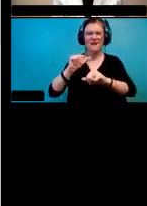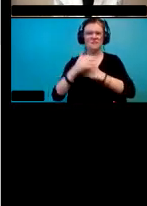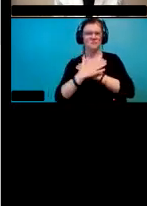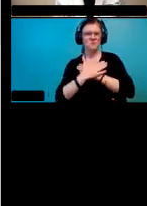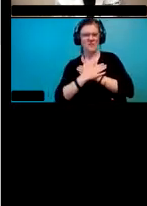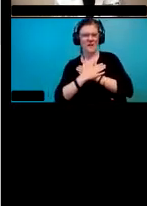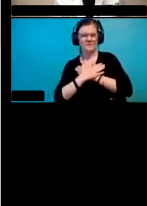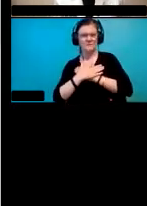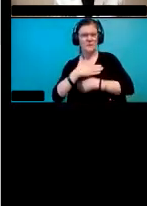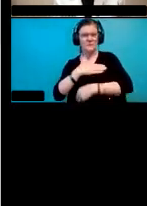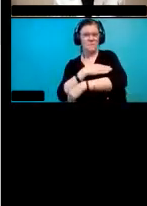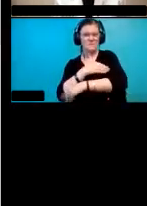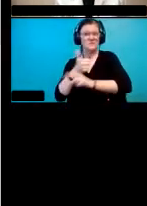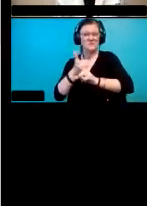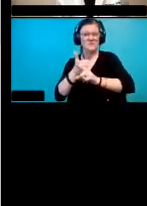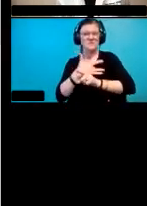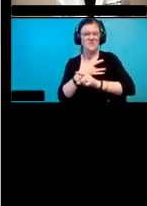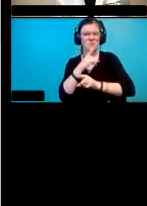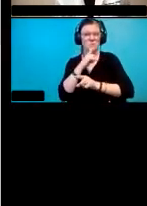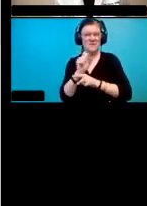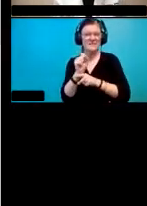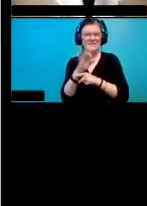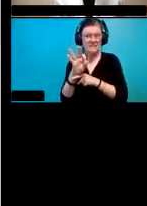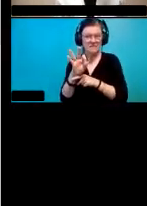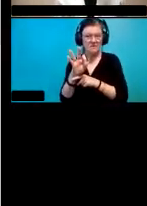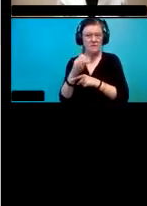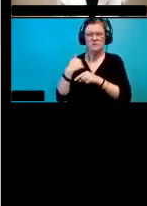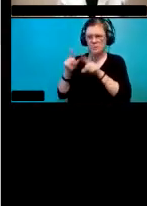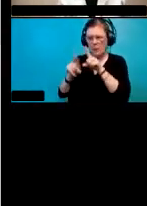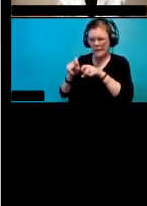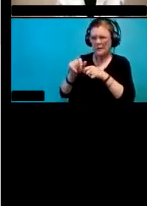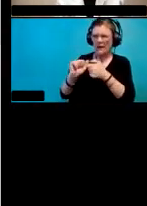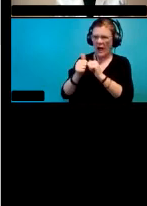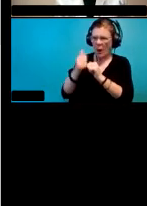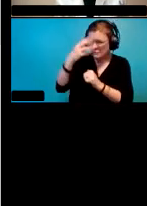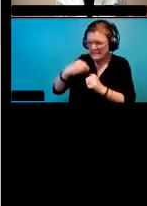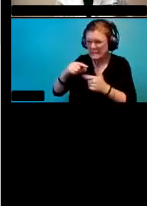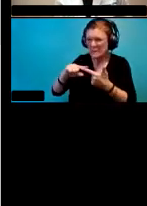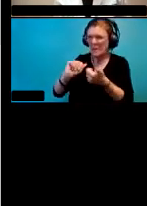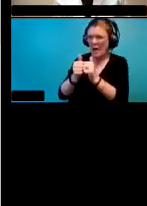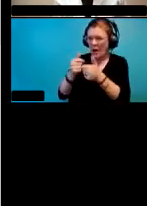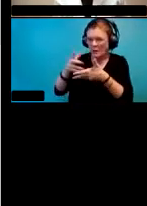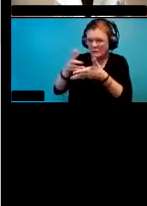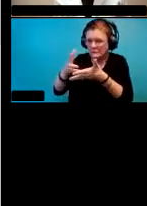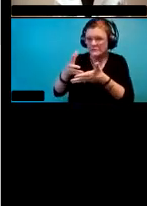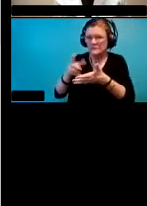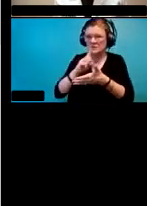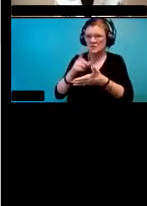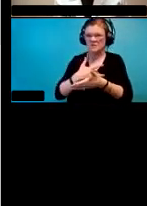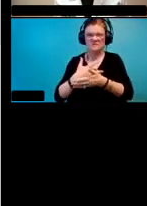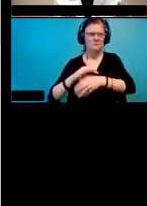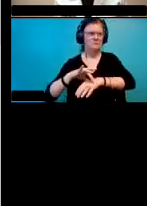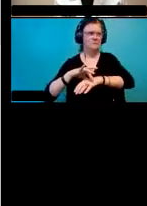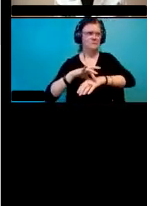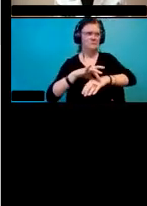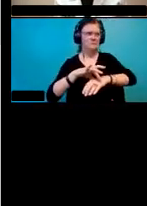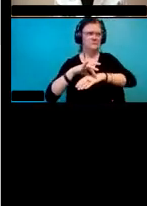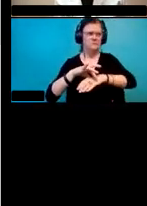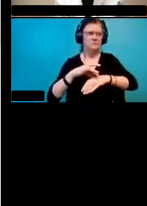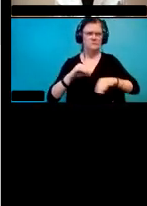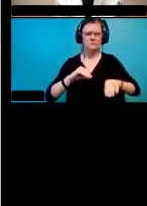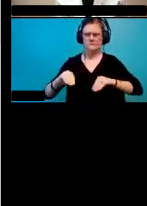during that part of my exam, I'm asking a lot of questions. How's your sleep and things? Because it's kind of weird to have somebody moving your arm and leg